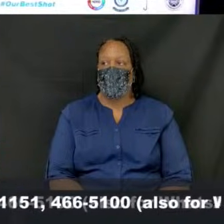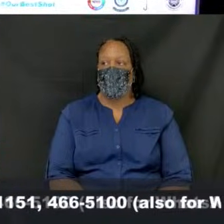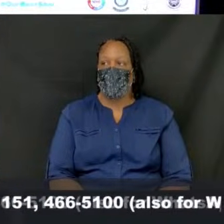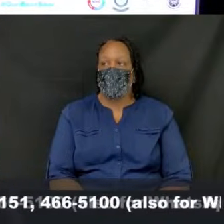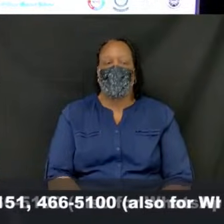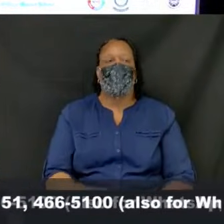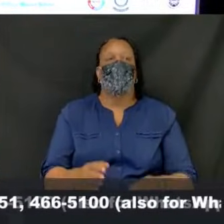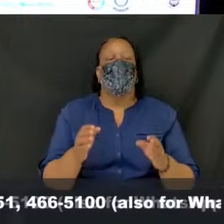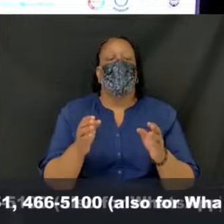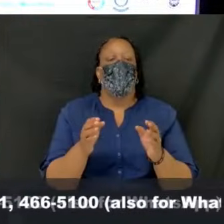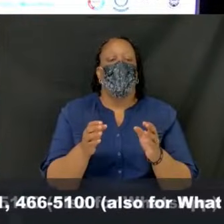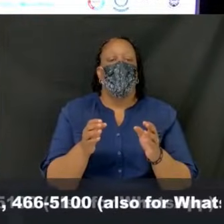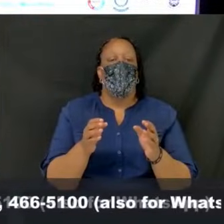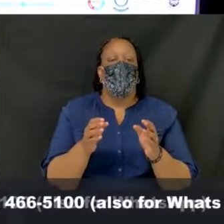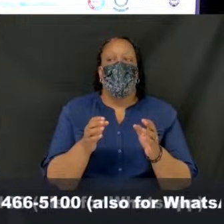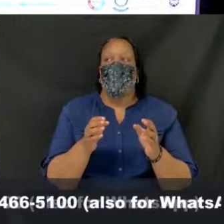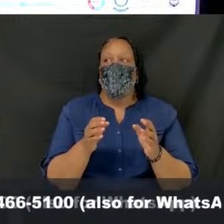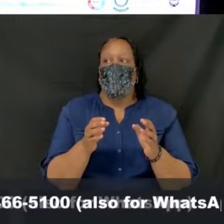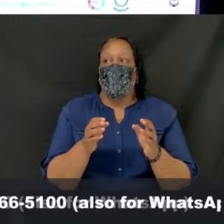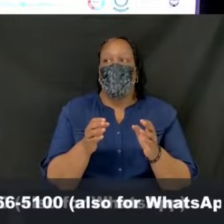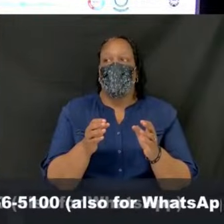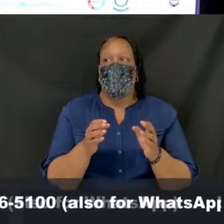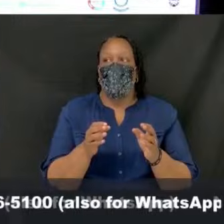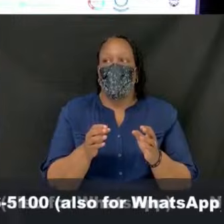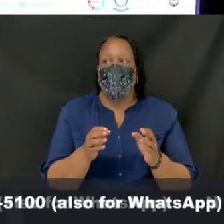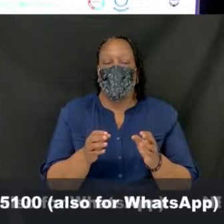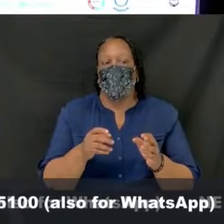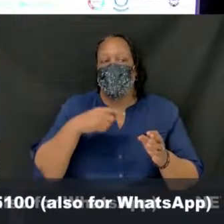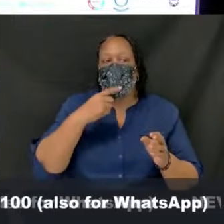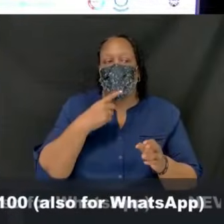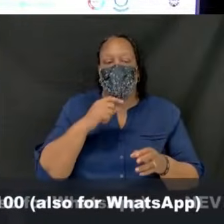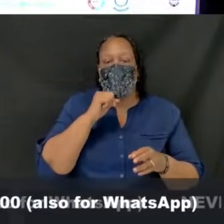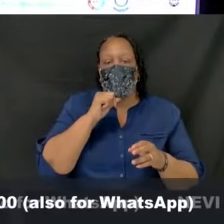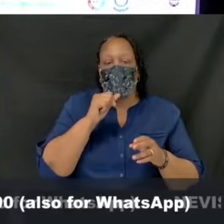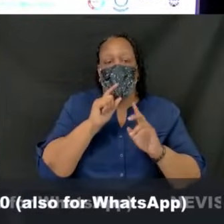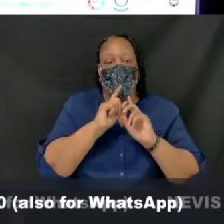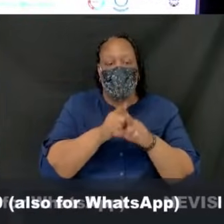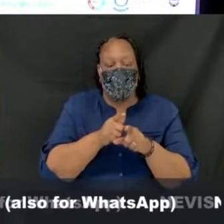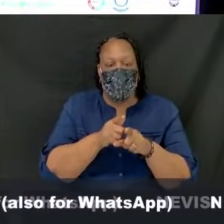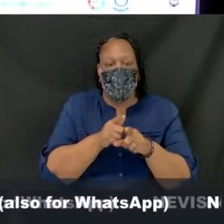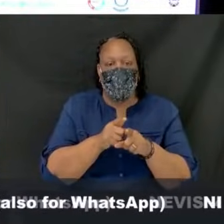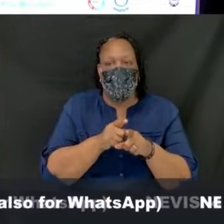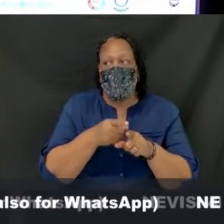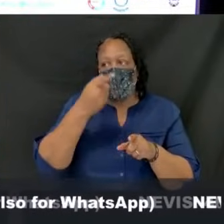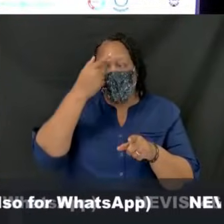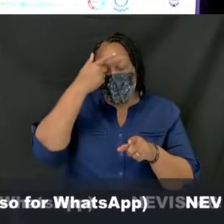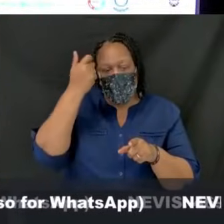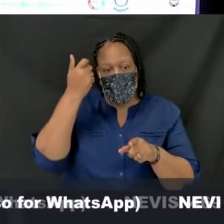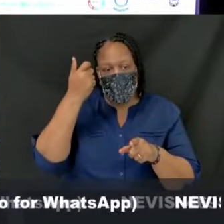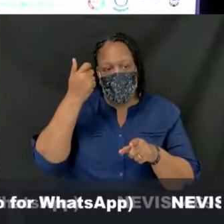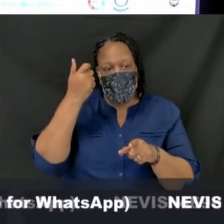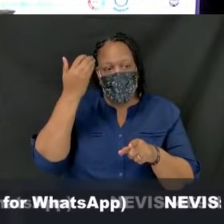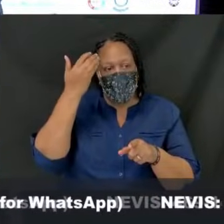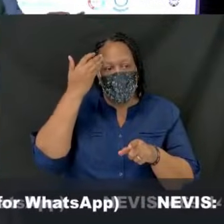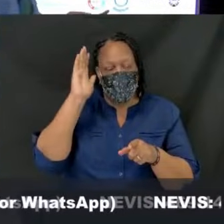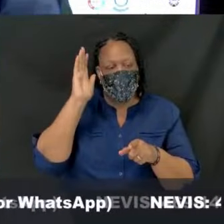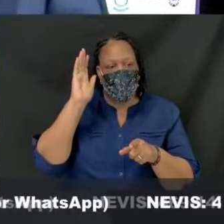that you will check. Can we get an update, as the Federation is still not on the list?